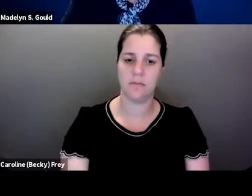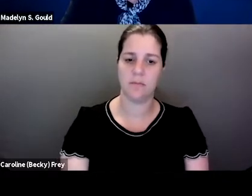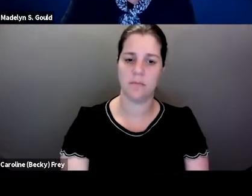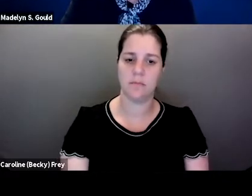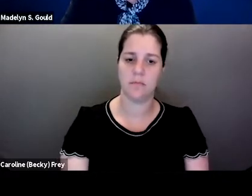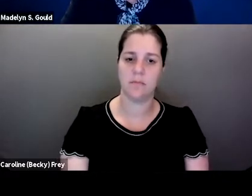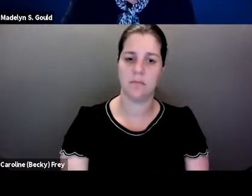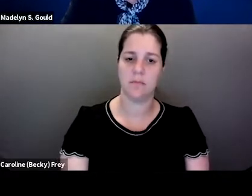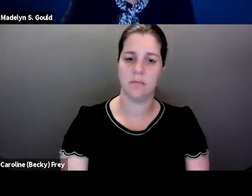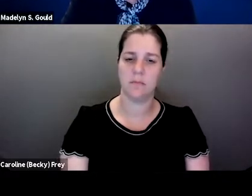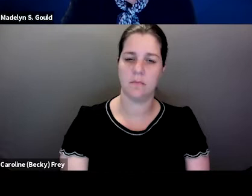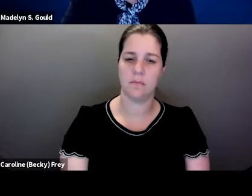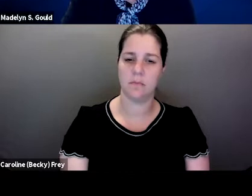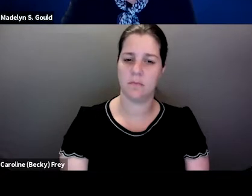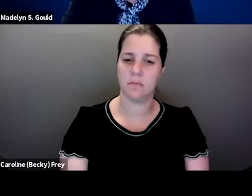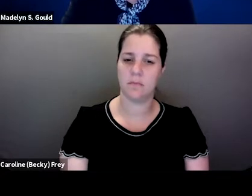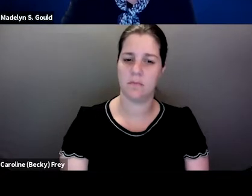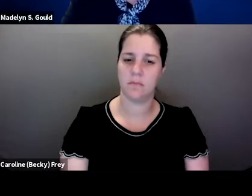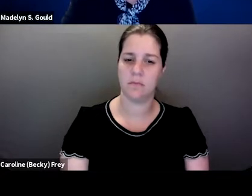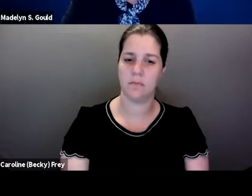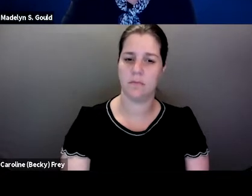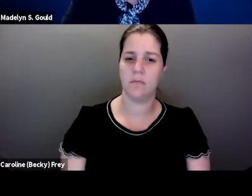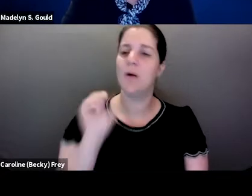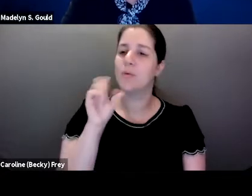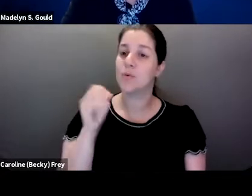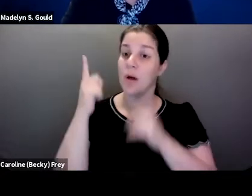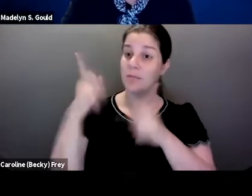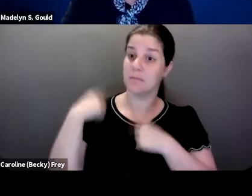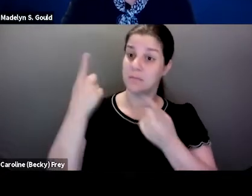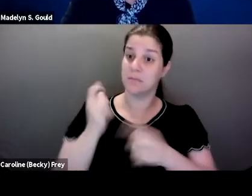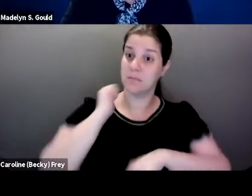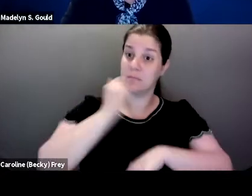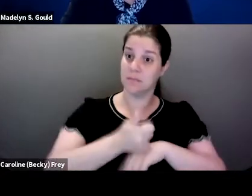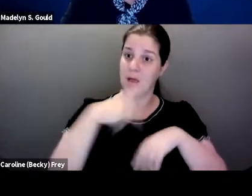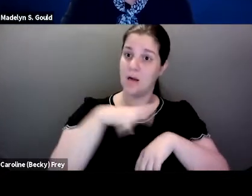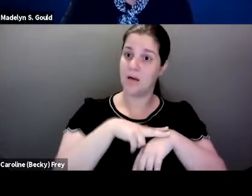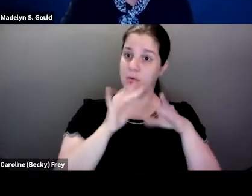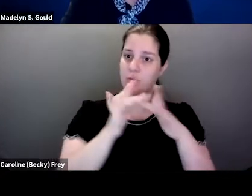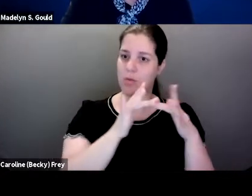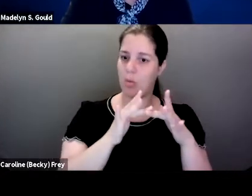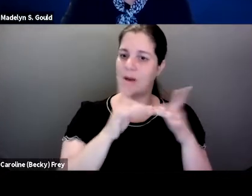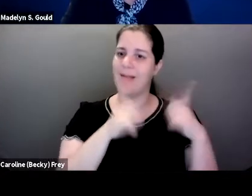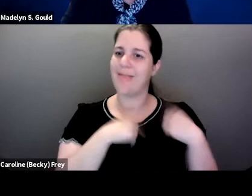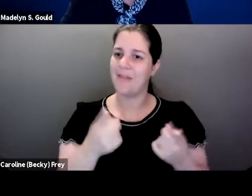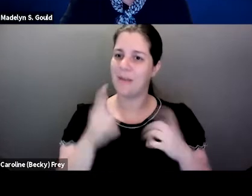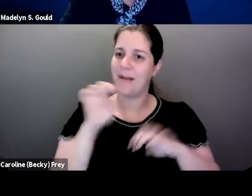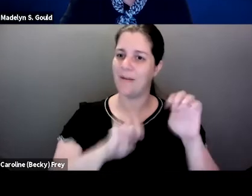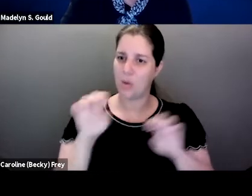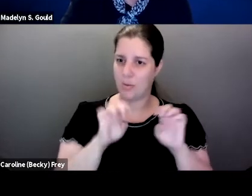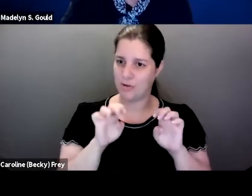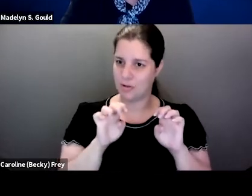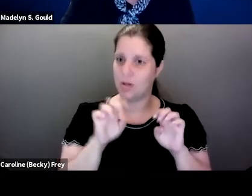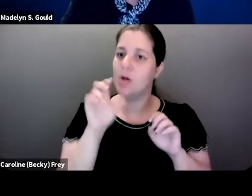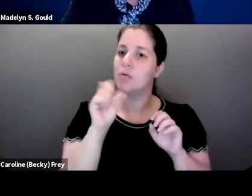the inception of the national network, there has been the evaluation studies that SAMHSA